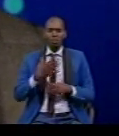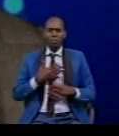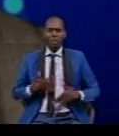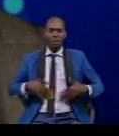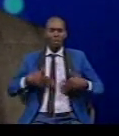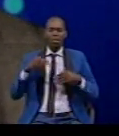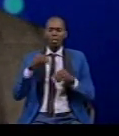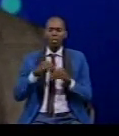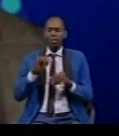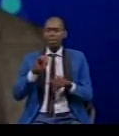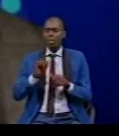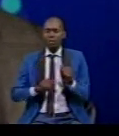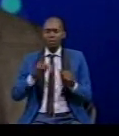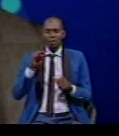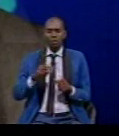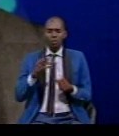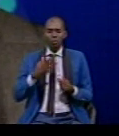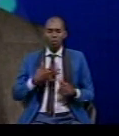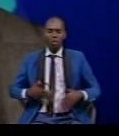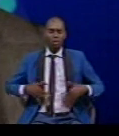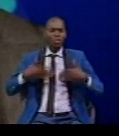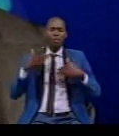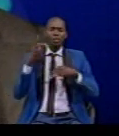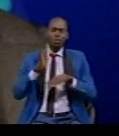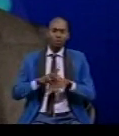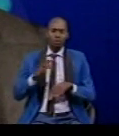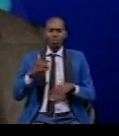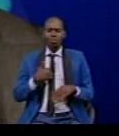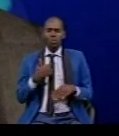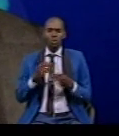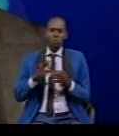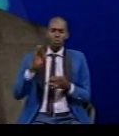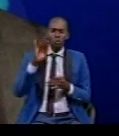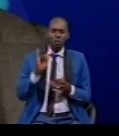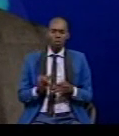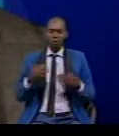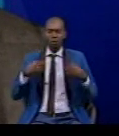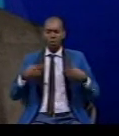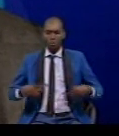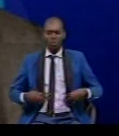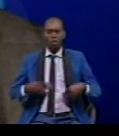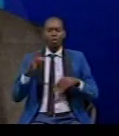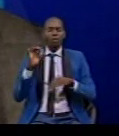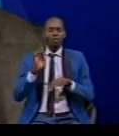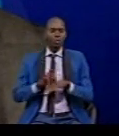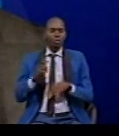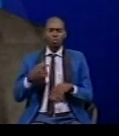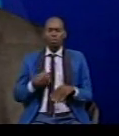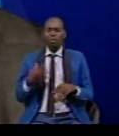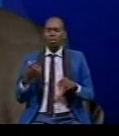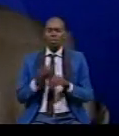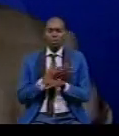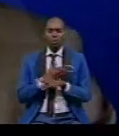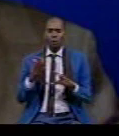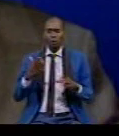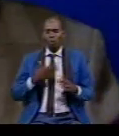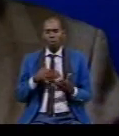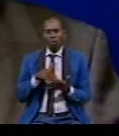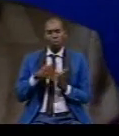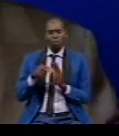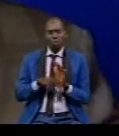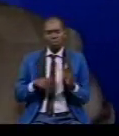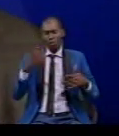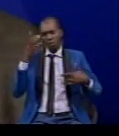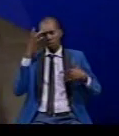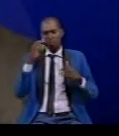from the office, all the lies will tell in the market, and will say, you know, I'm just